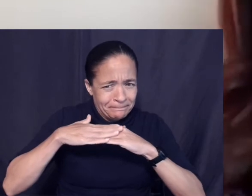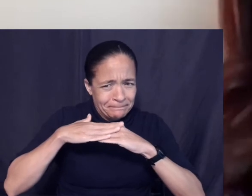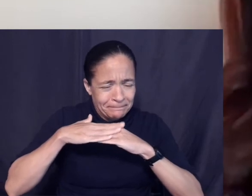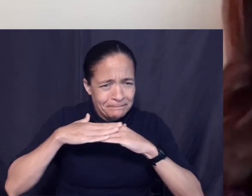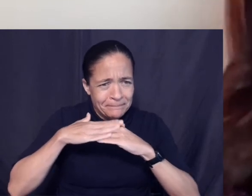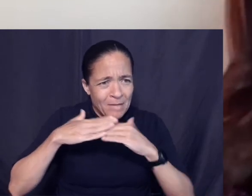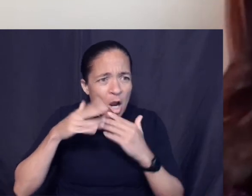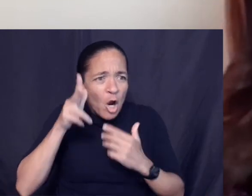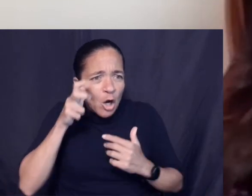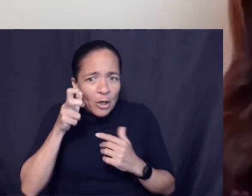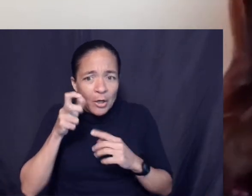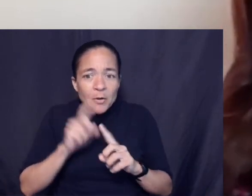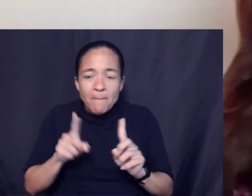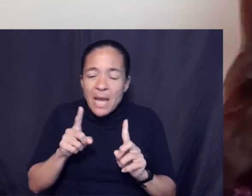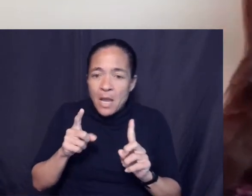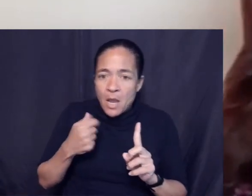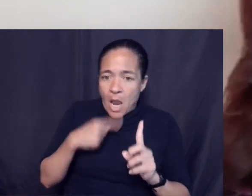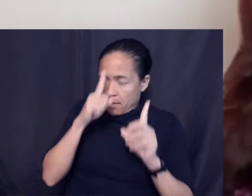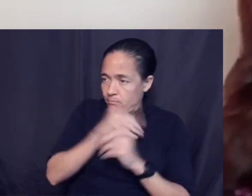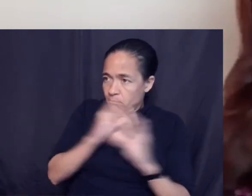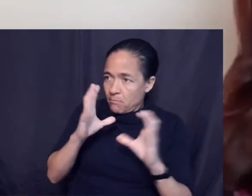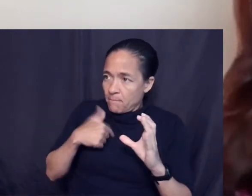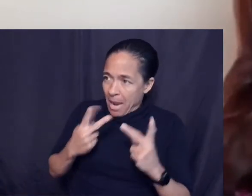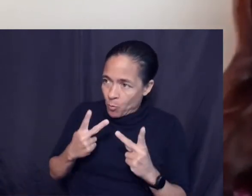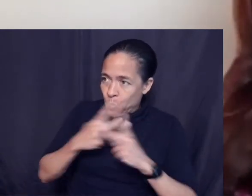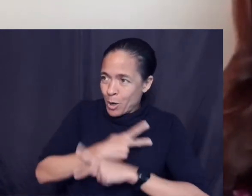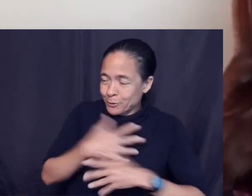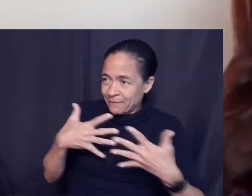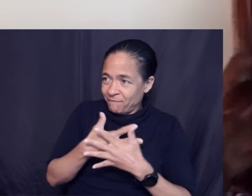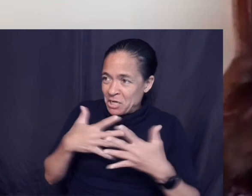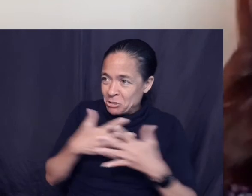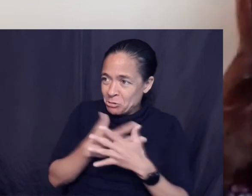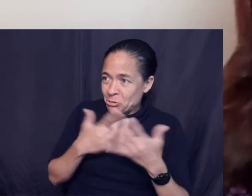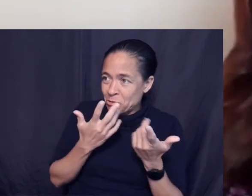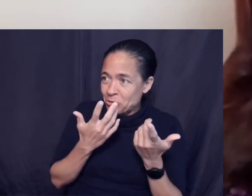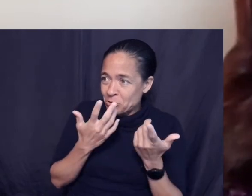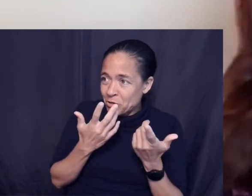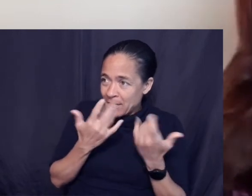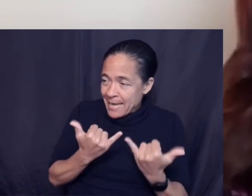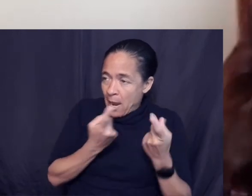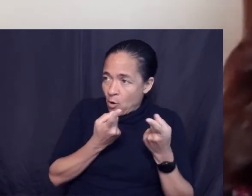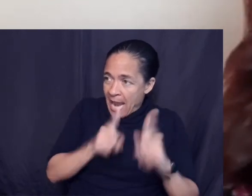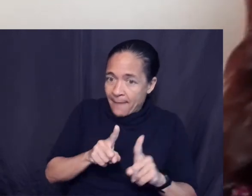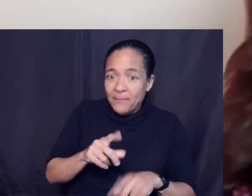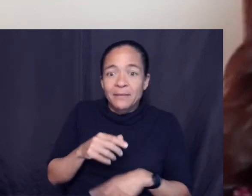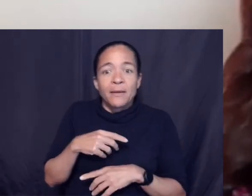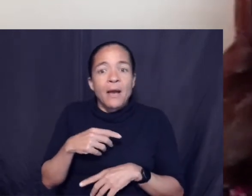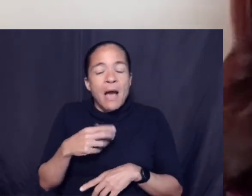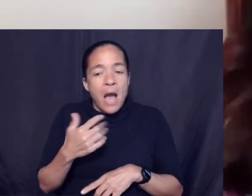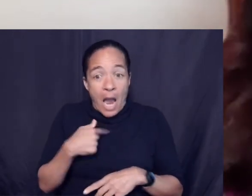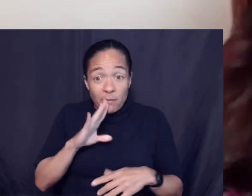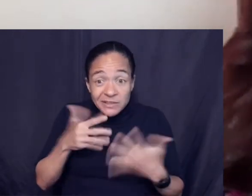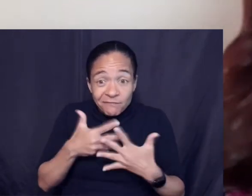can't believe my worst fears in life are about to come true, which is fear of, having a child that has